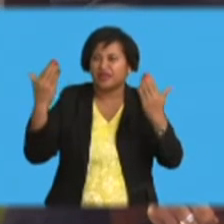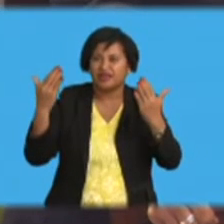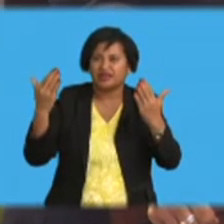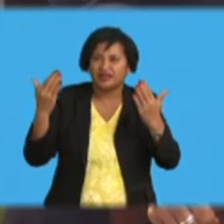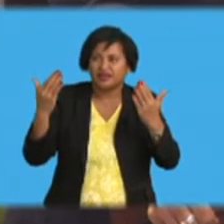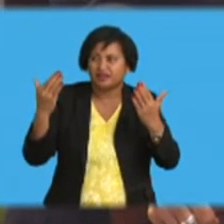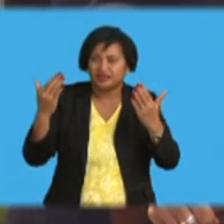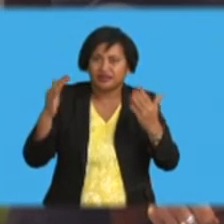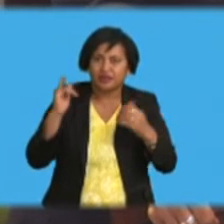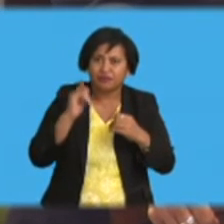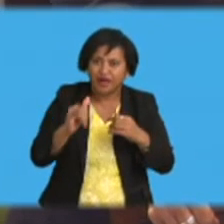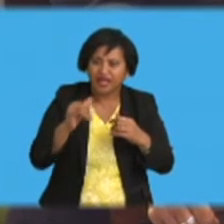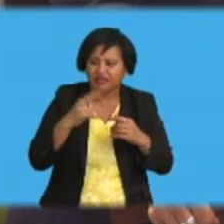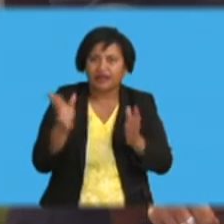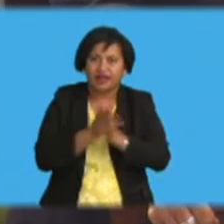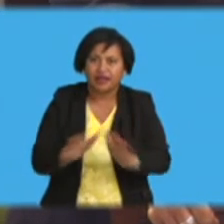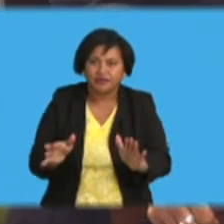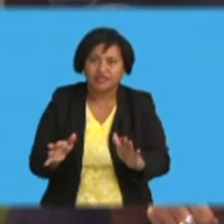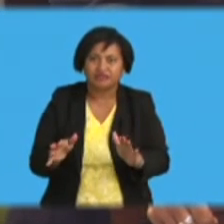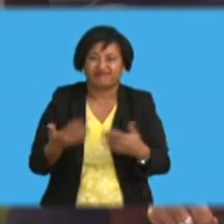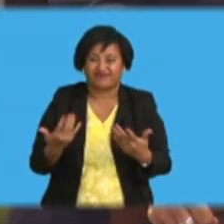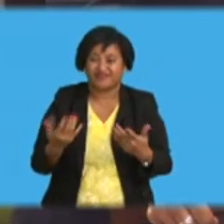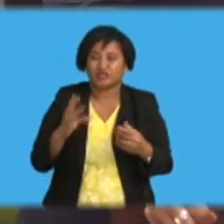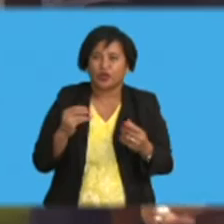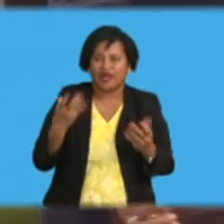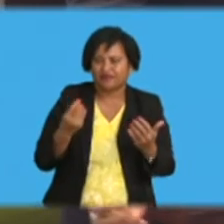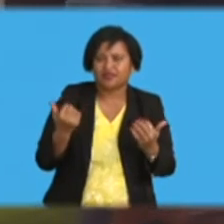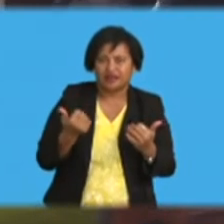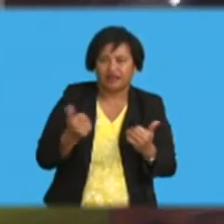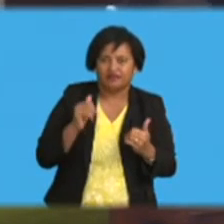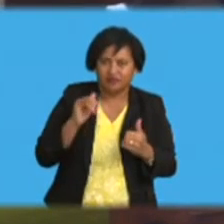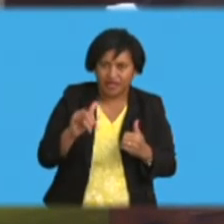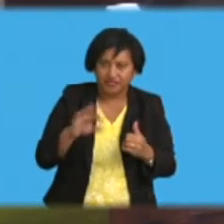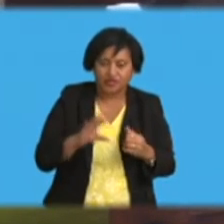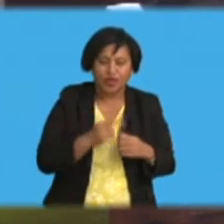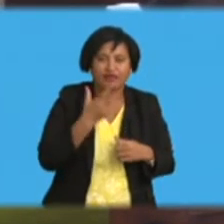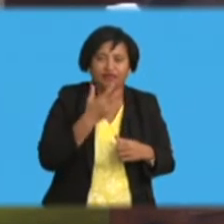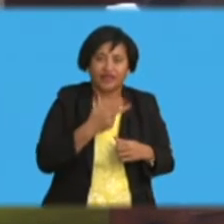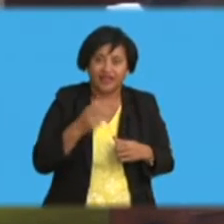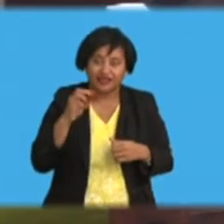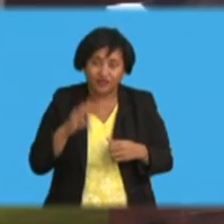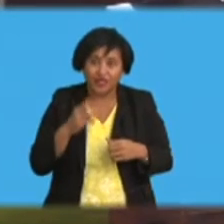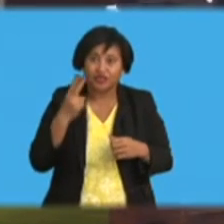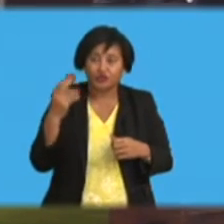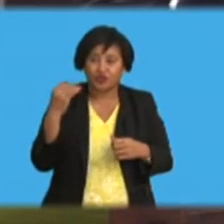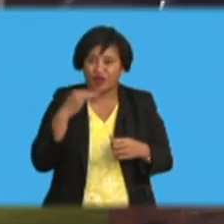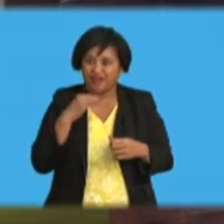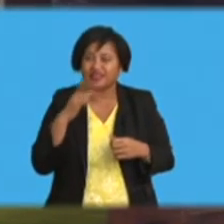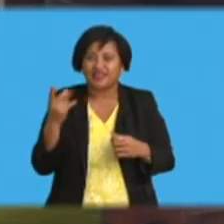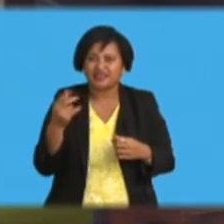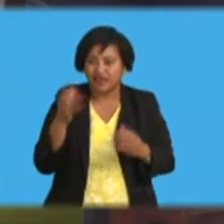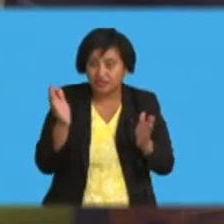trough. The transition from Boeing 767 and 747 aircraft to new A330-200s has given Fiji Airways customers